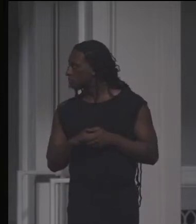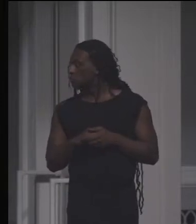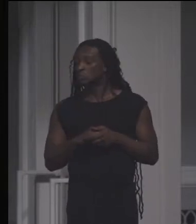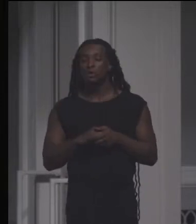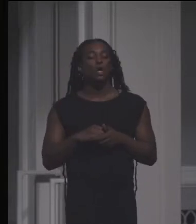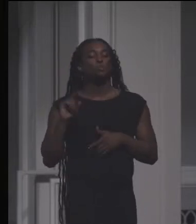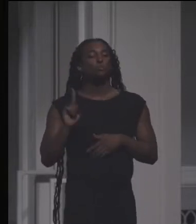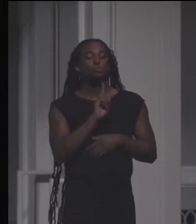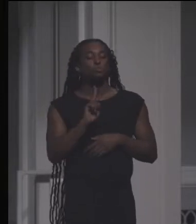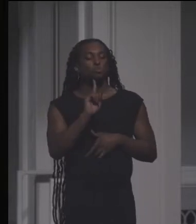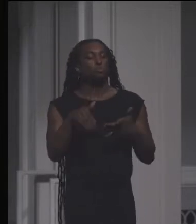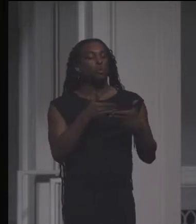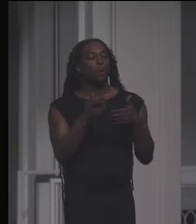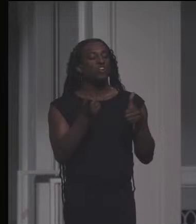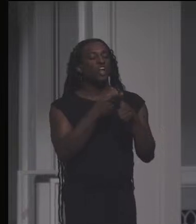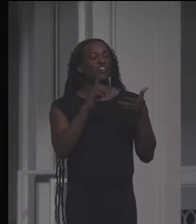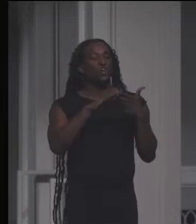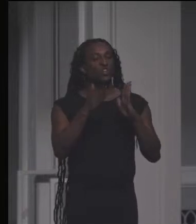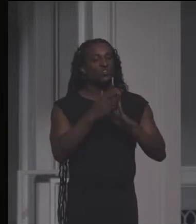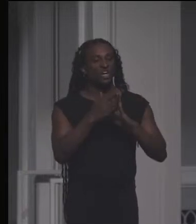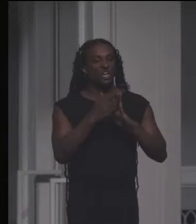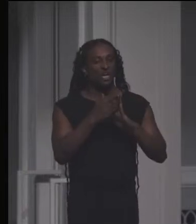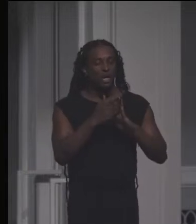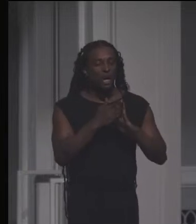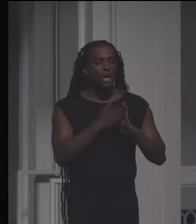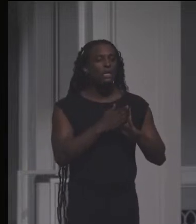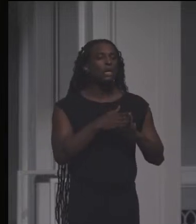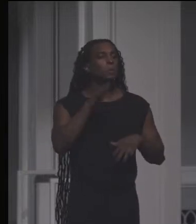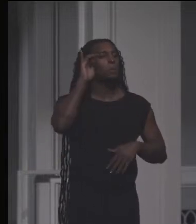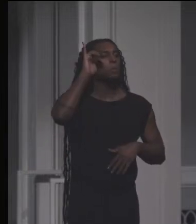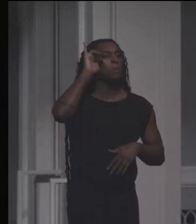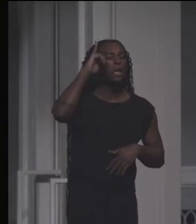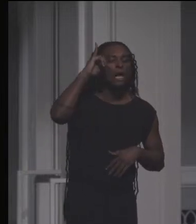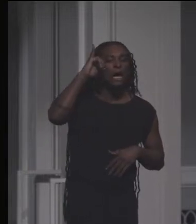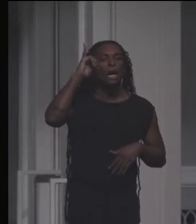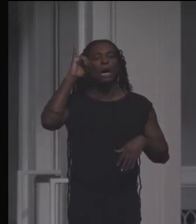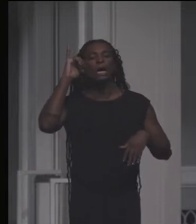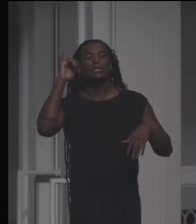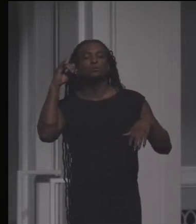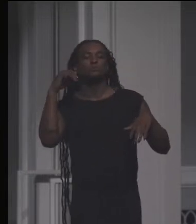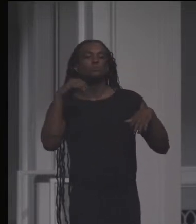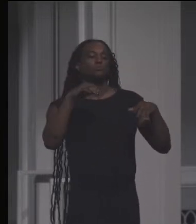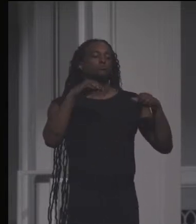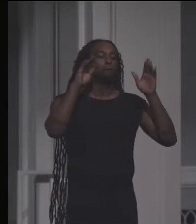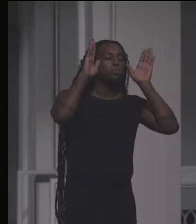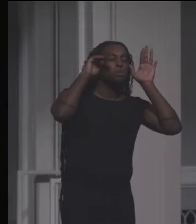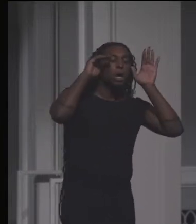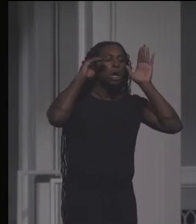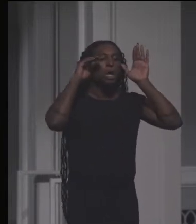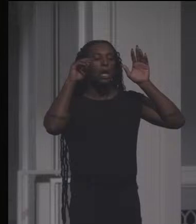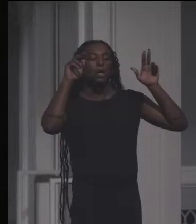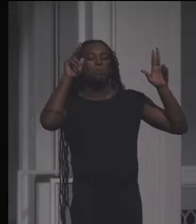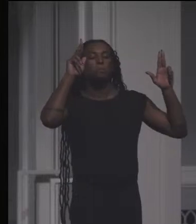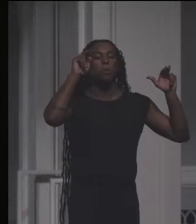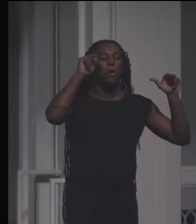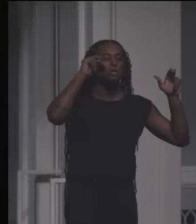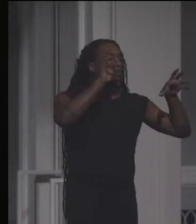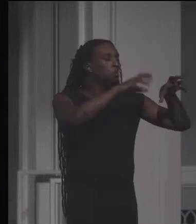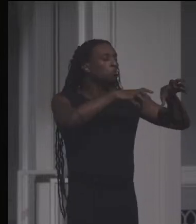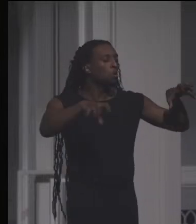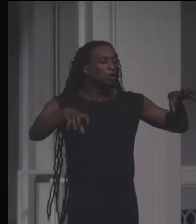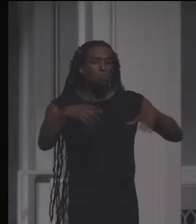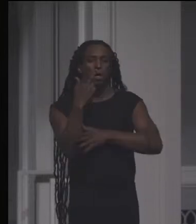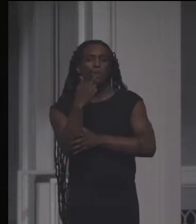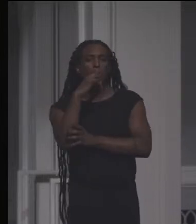3 children ran past the byre shrieking, startling an old man's ass, which kicked out and in turn upset the